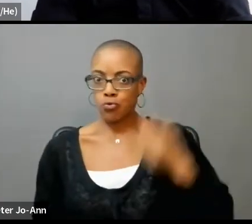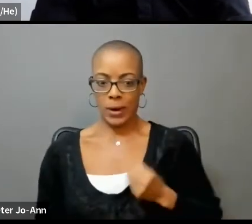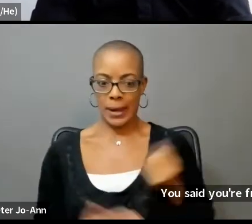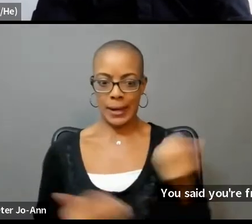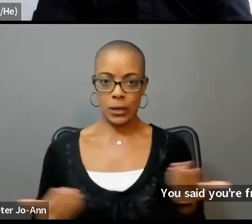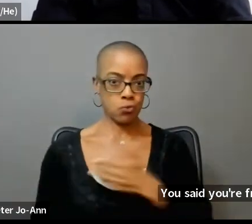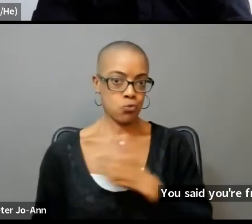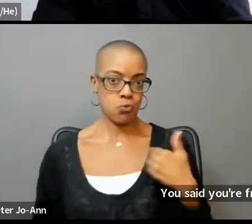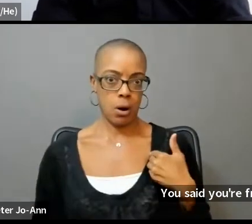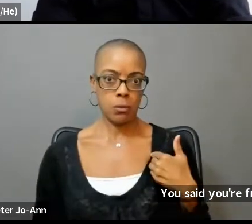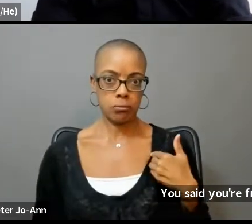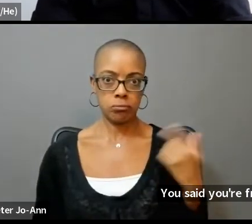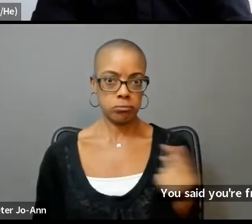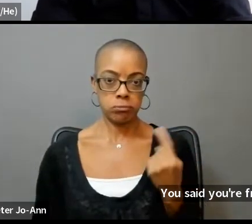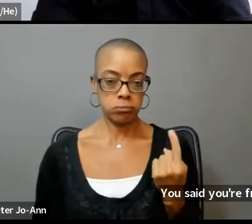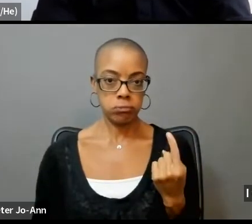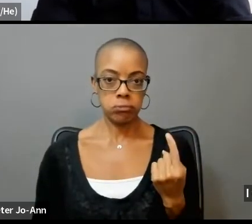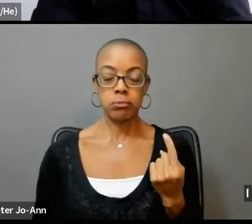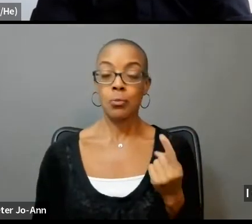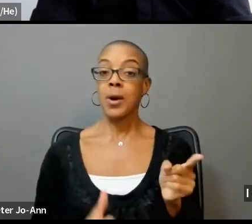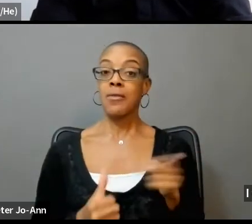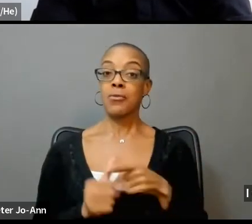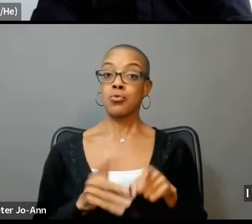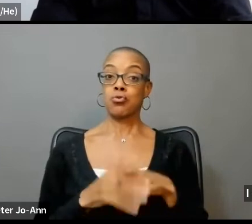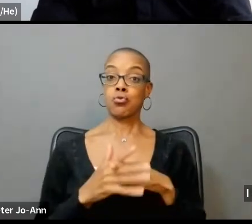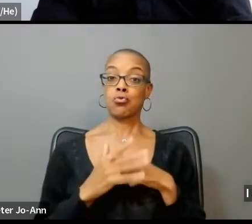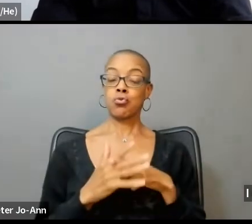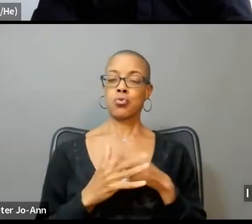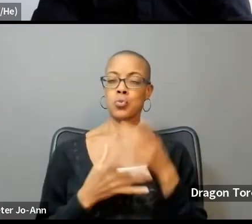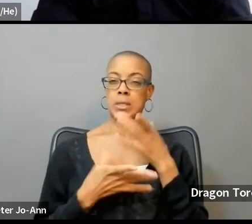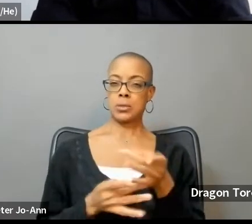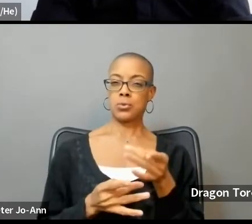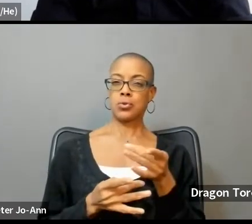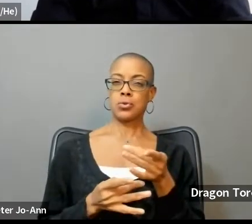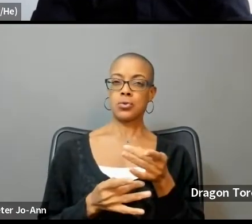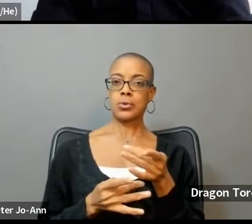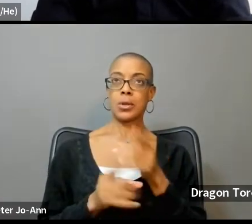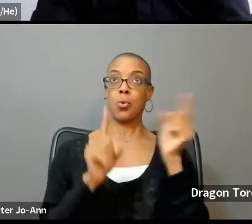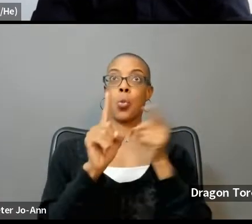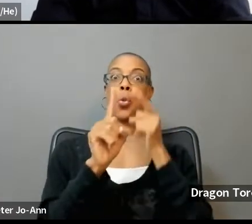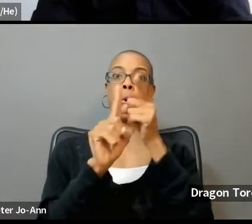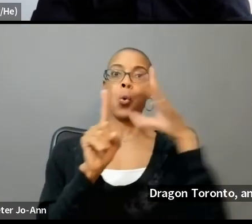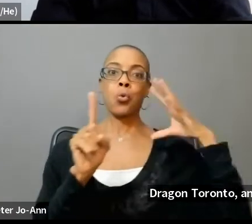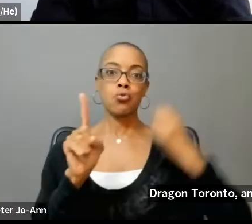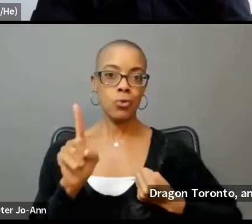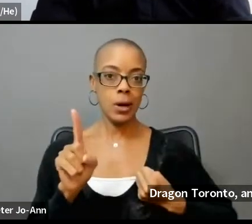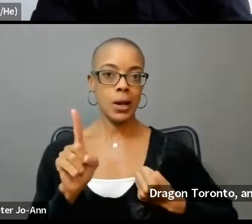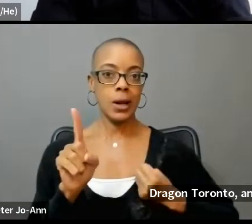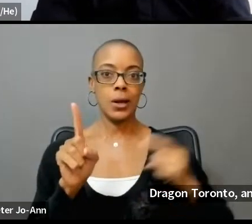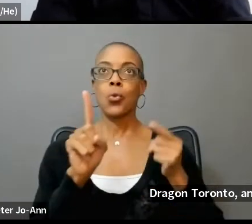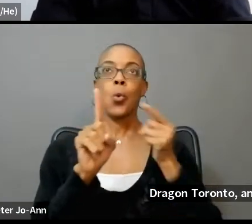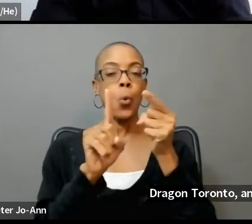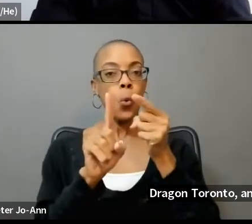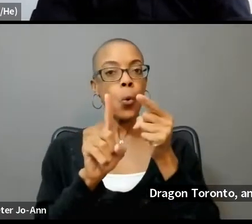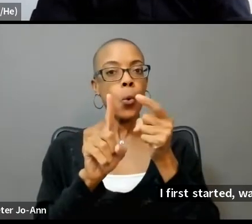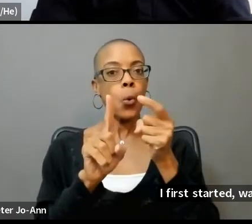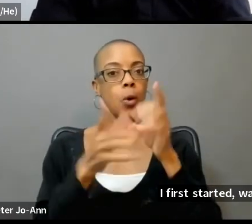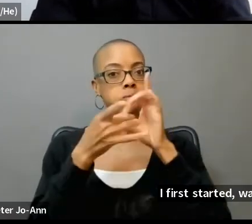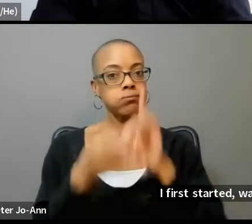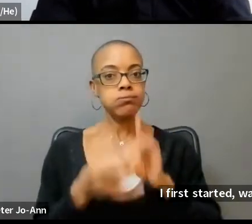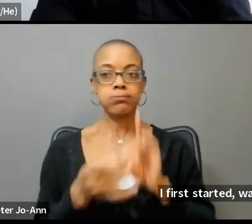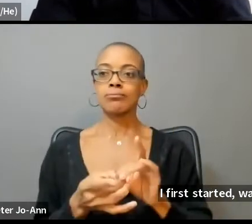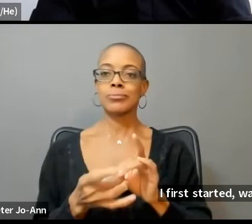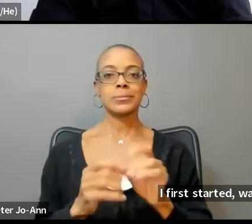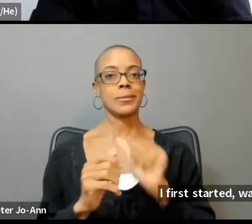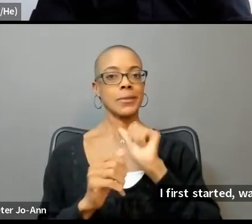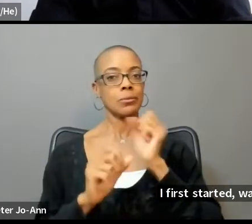what has been pretty revealing when I first started was about how the sort of goal of drag as being this thing that's grounded in the non-normative and in this